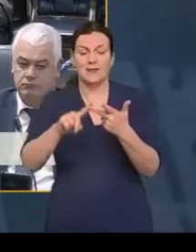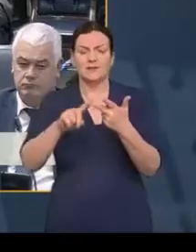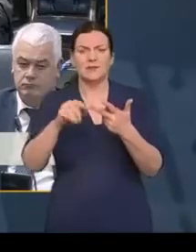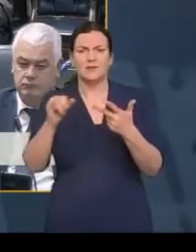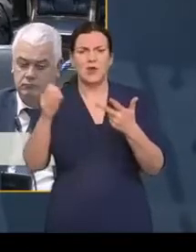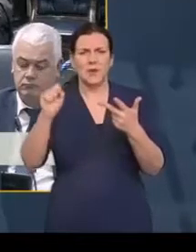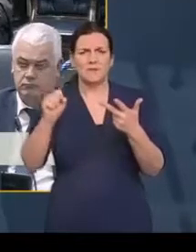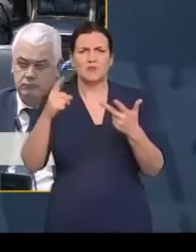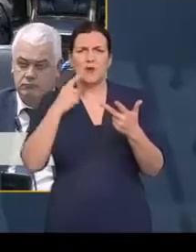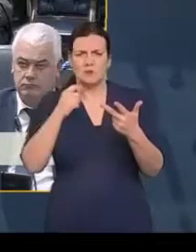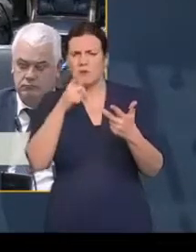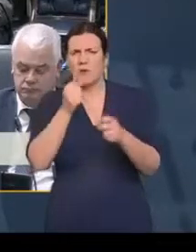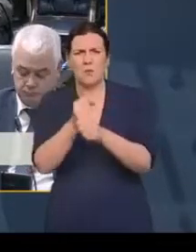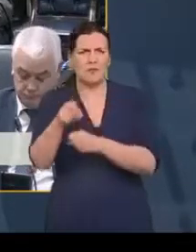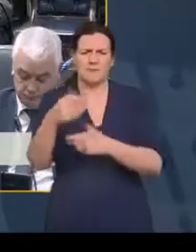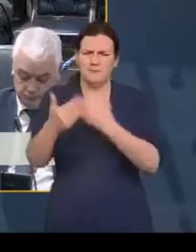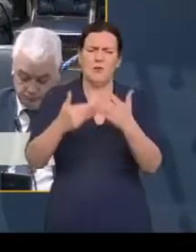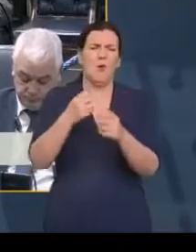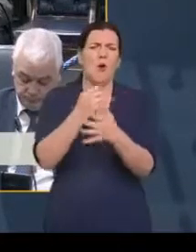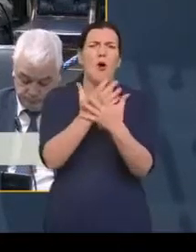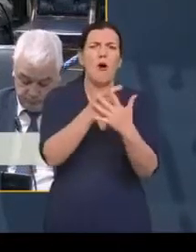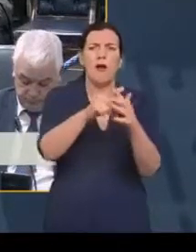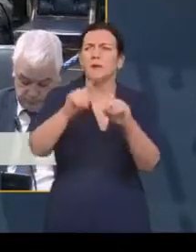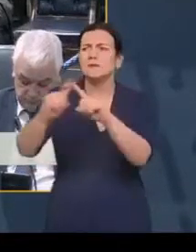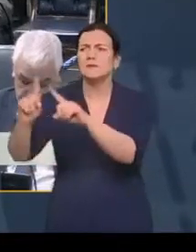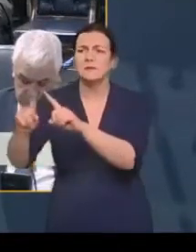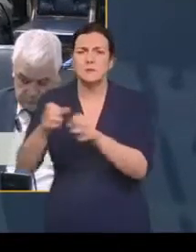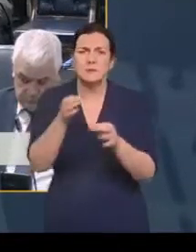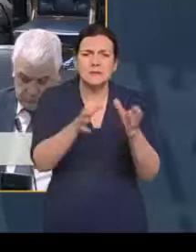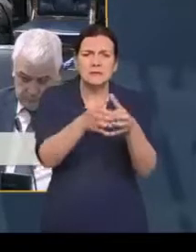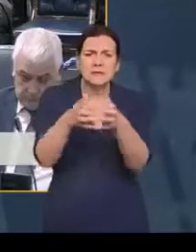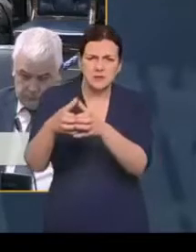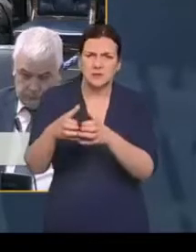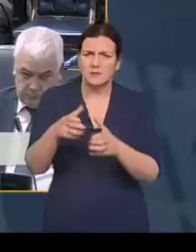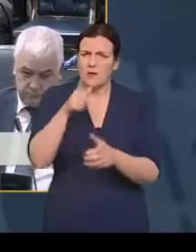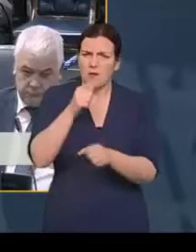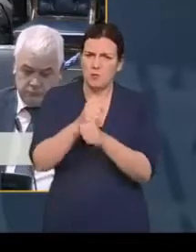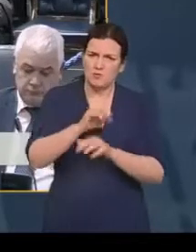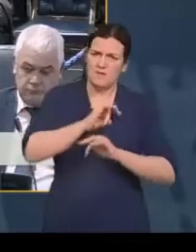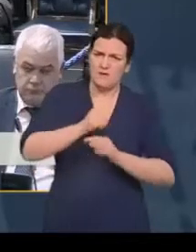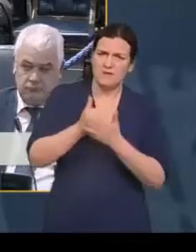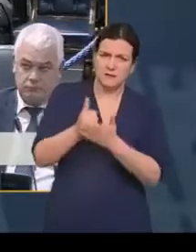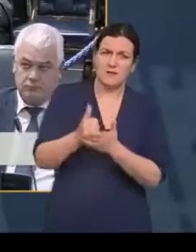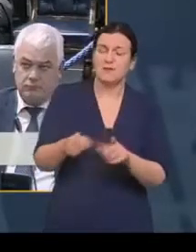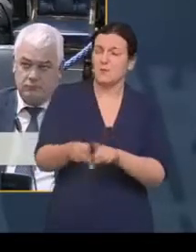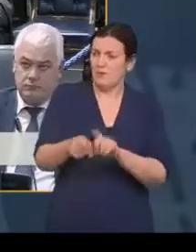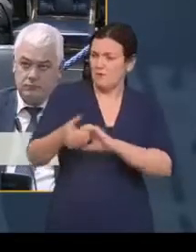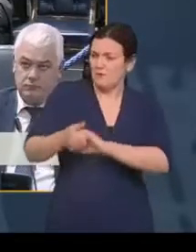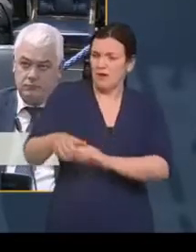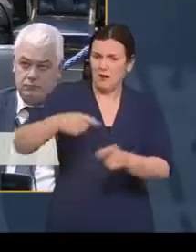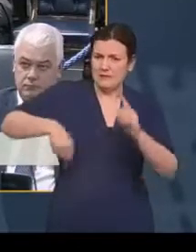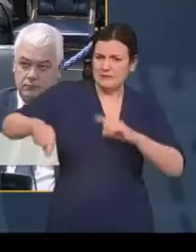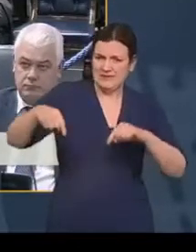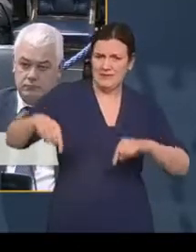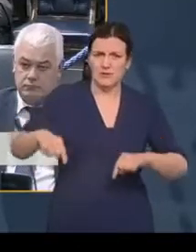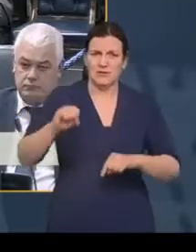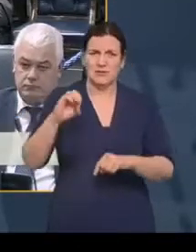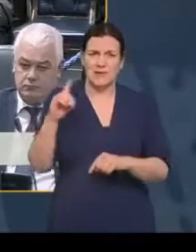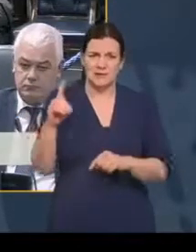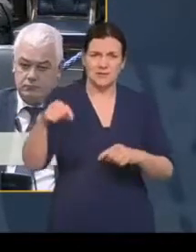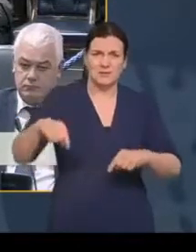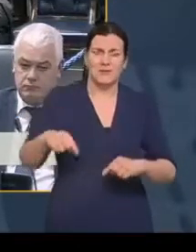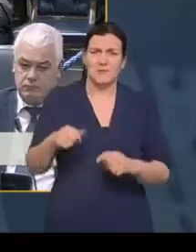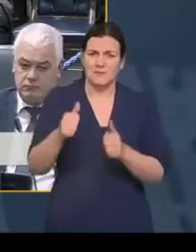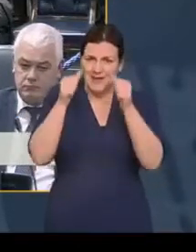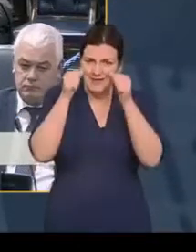spoke in it, and to all the people from all parties who spoke in it and spoke in favour of this bill, and to all my Senate colleagues